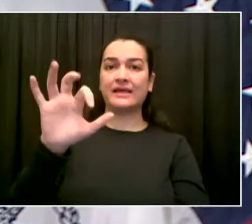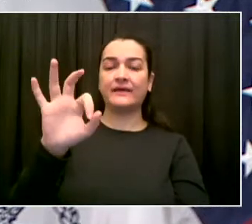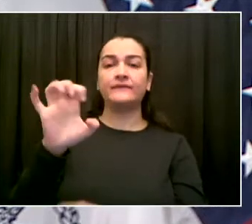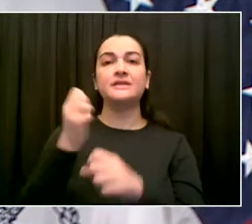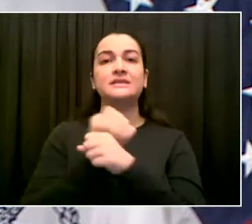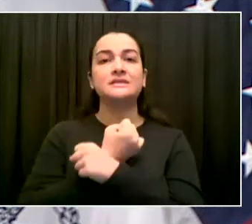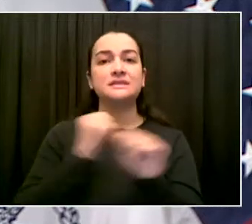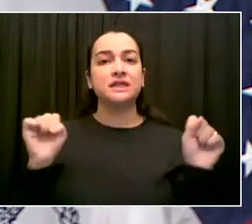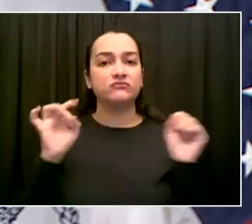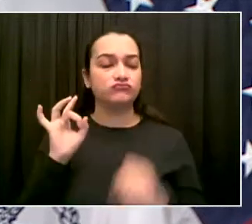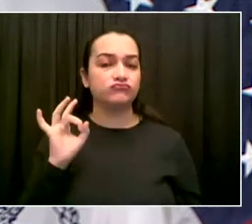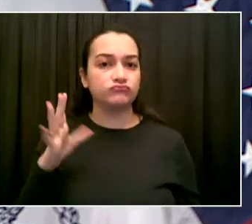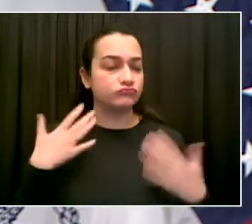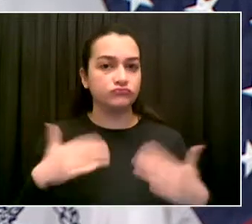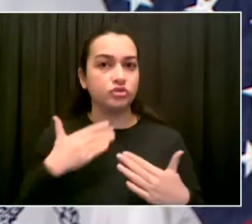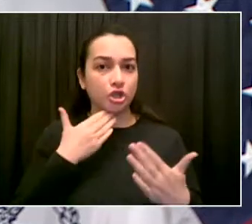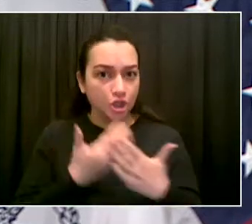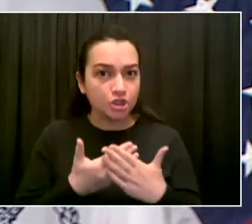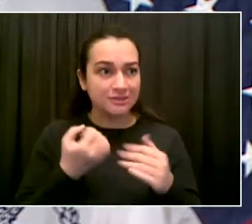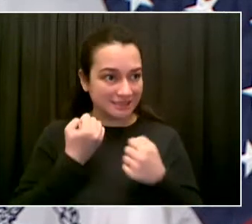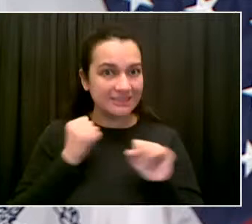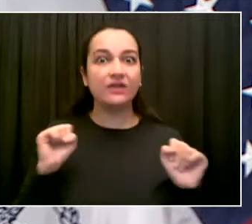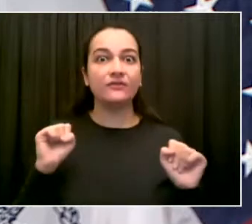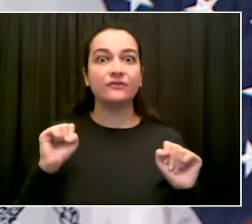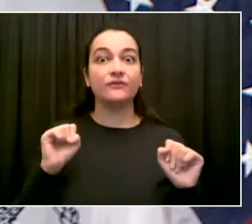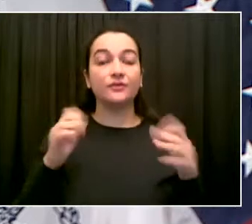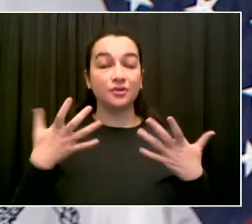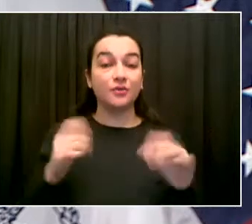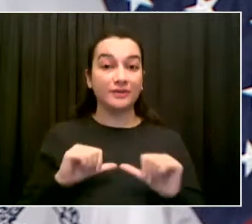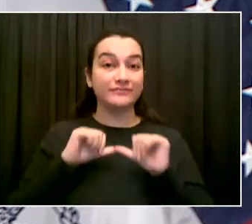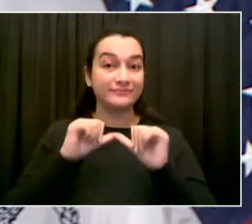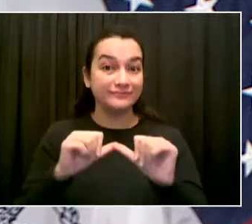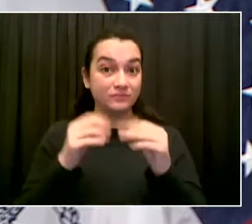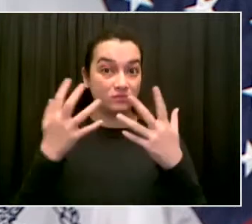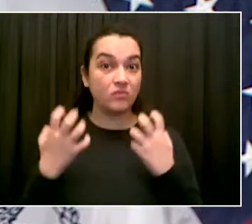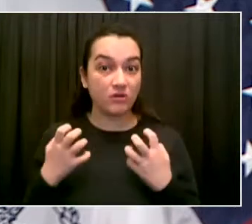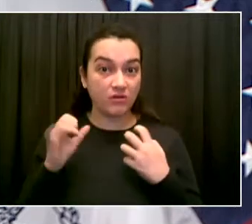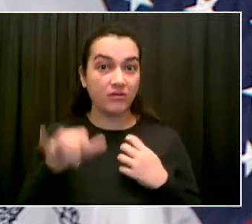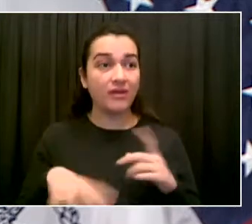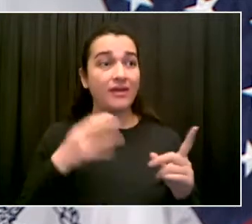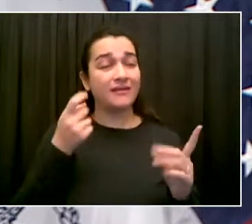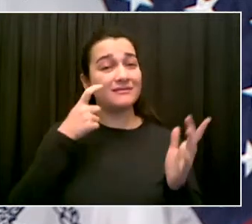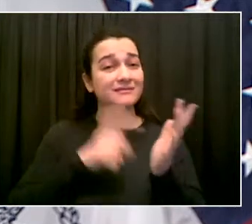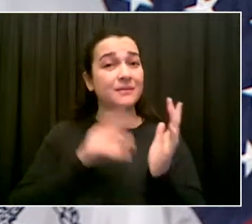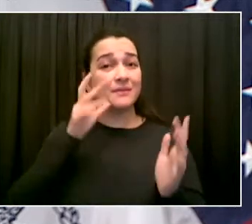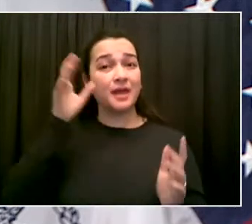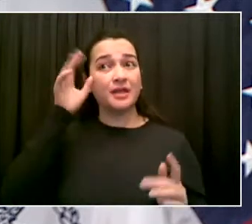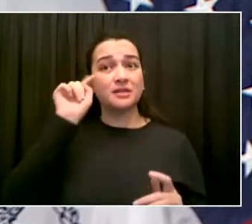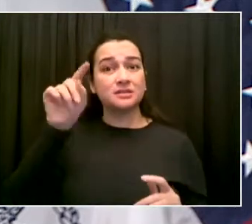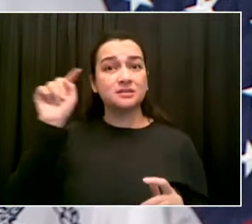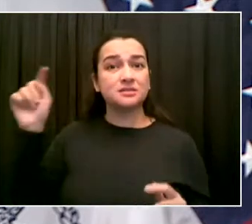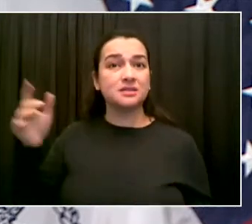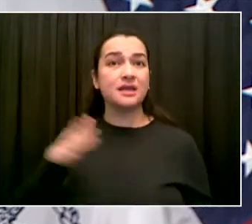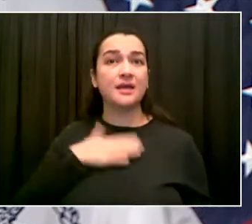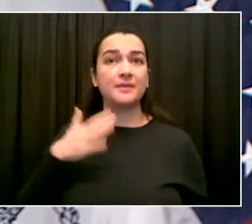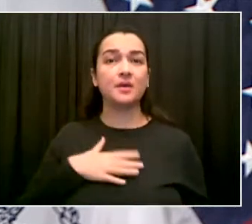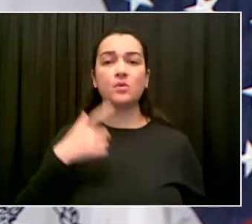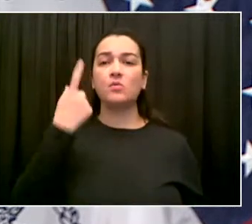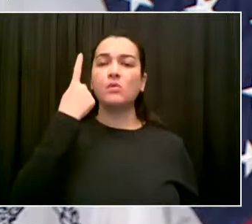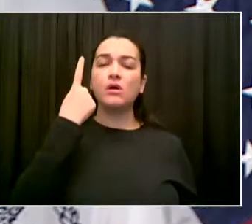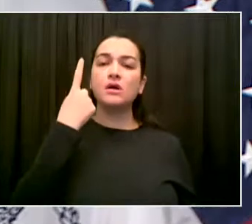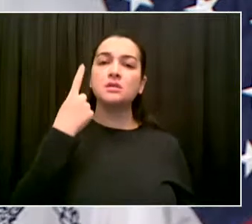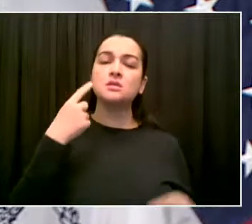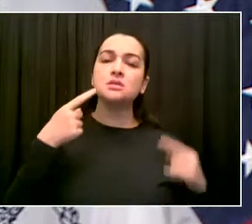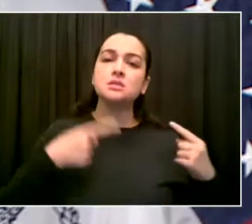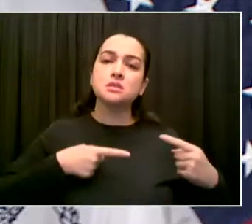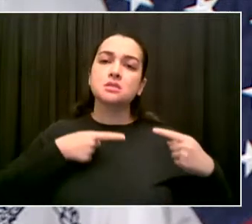concerned about the school schedules. They were really concerned about the instability in those schedules, the unpredictability, and they wanted to know that we could keep